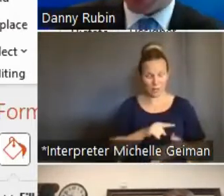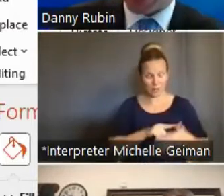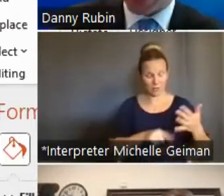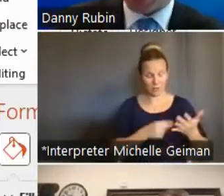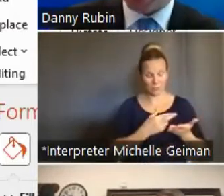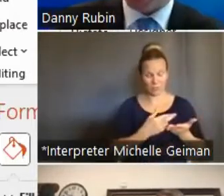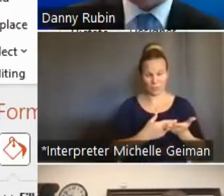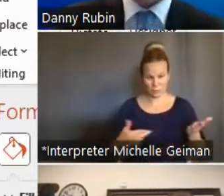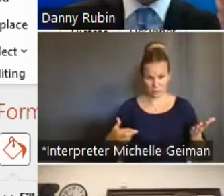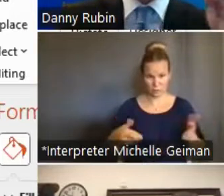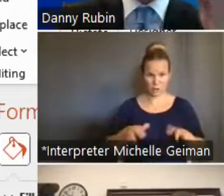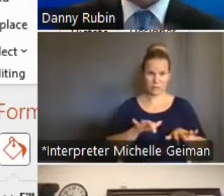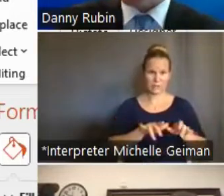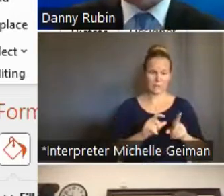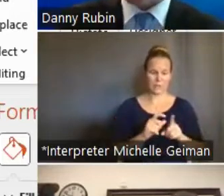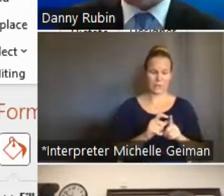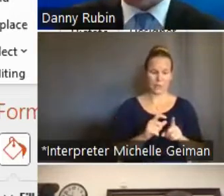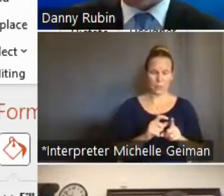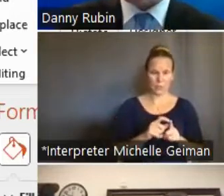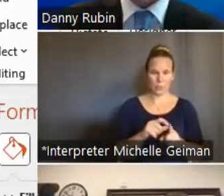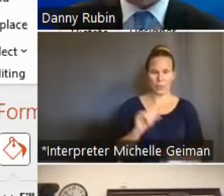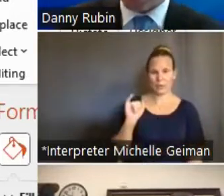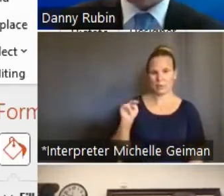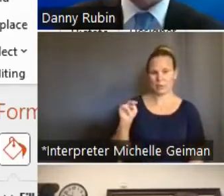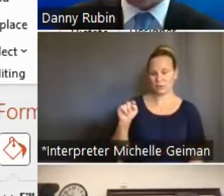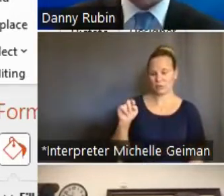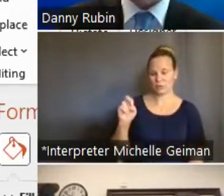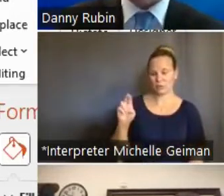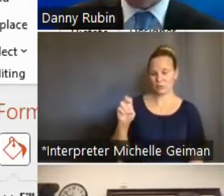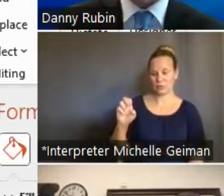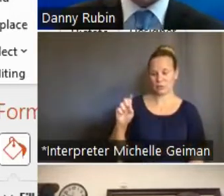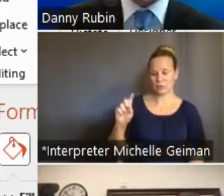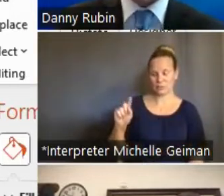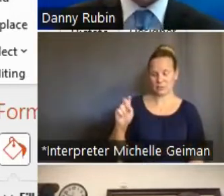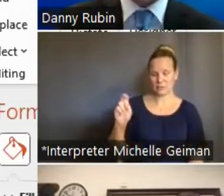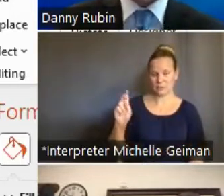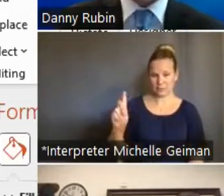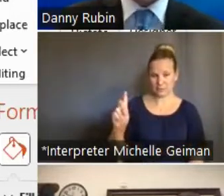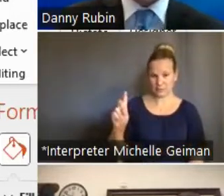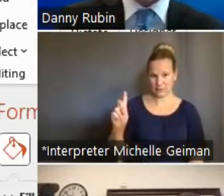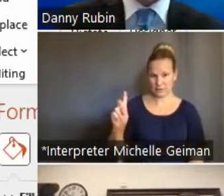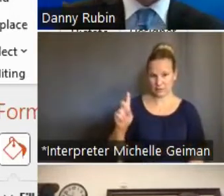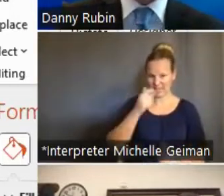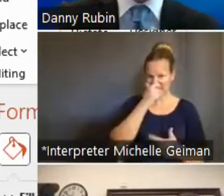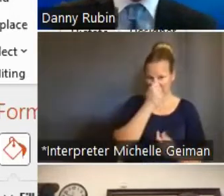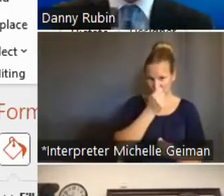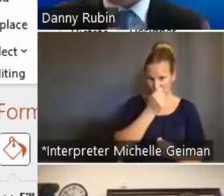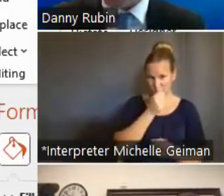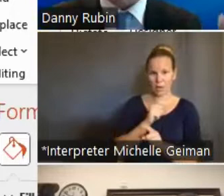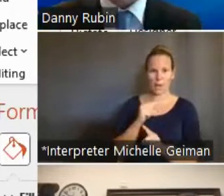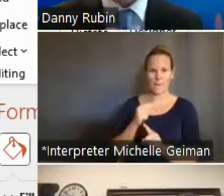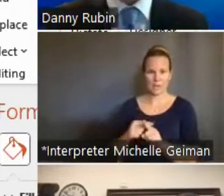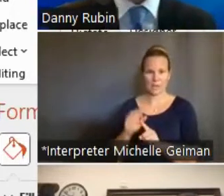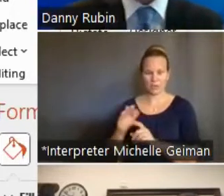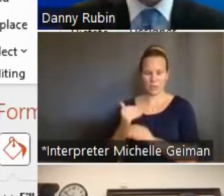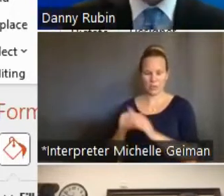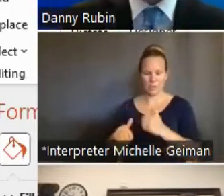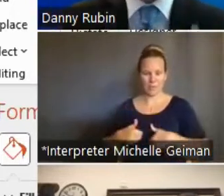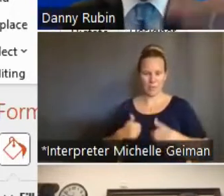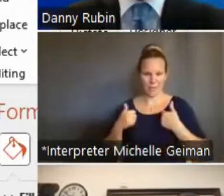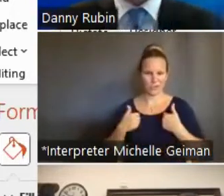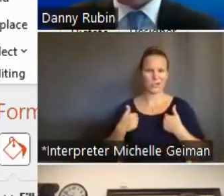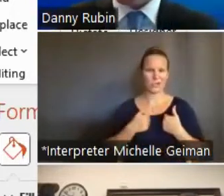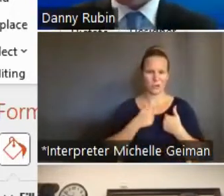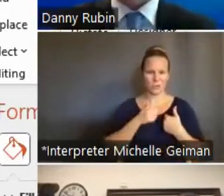word interested and your email address in the chat right now, and we will provide these resources